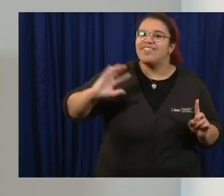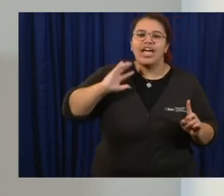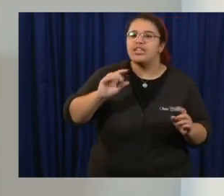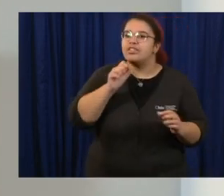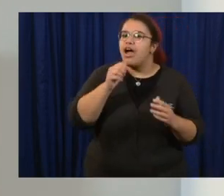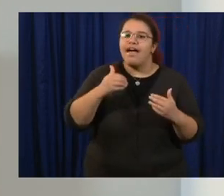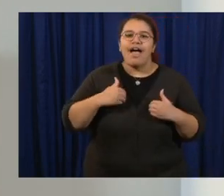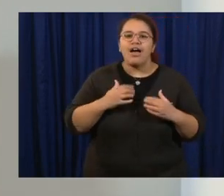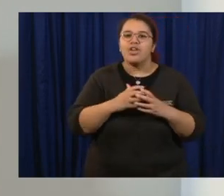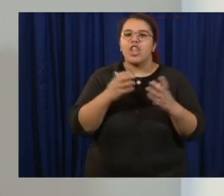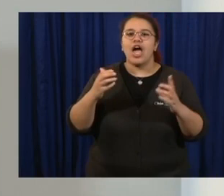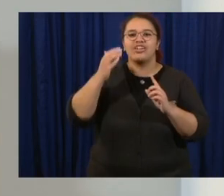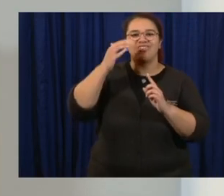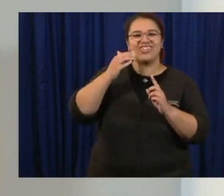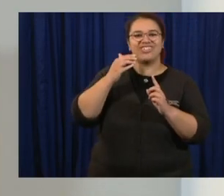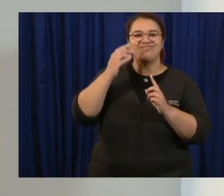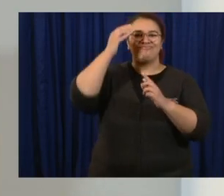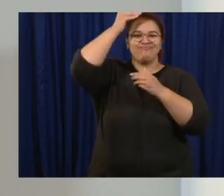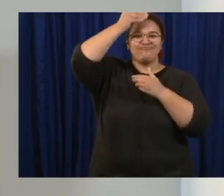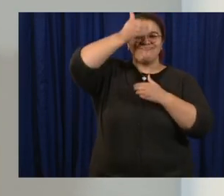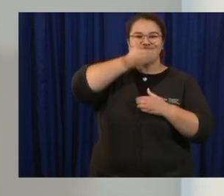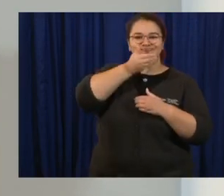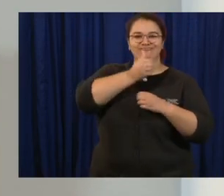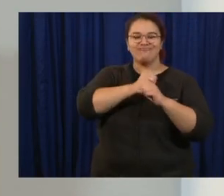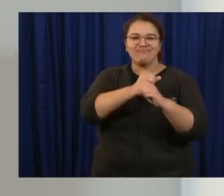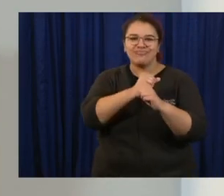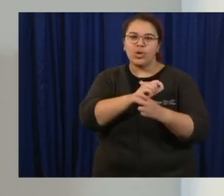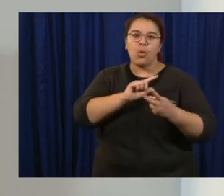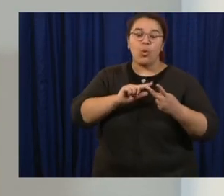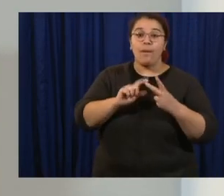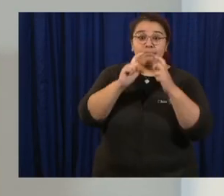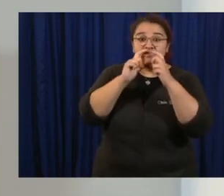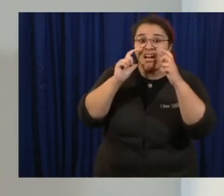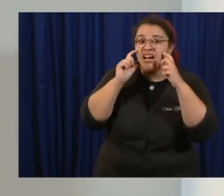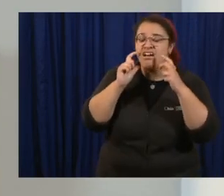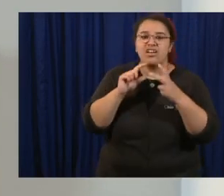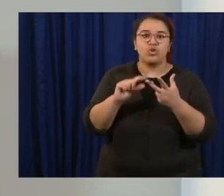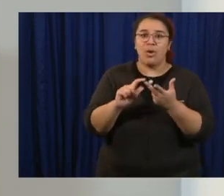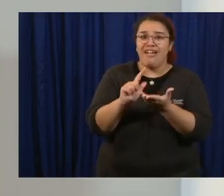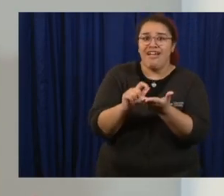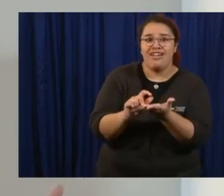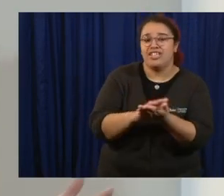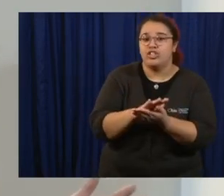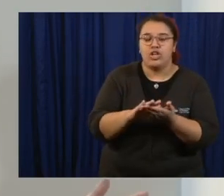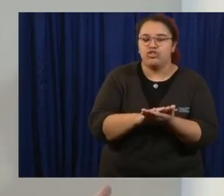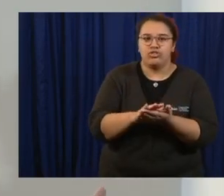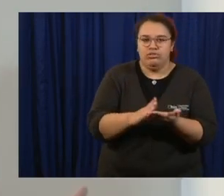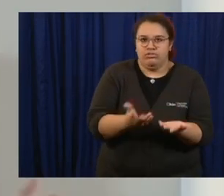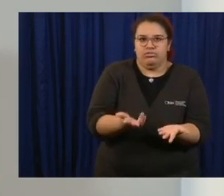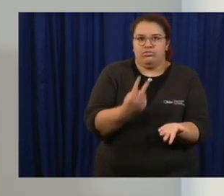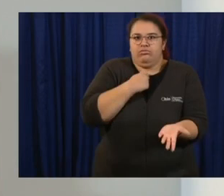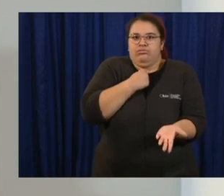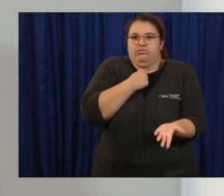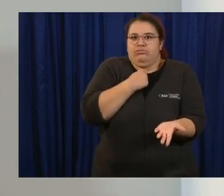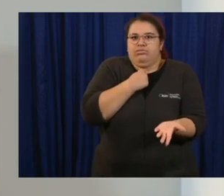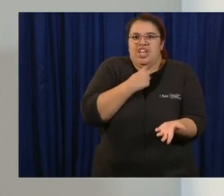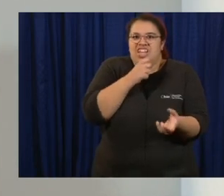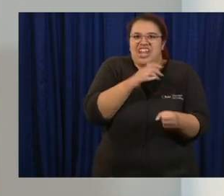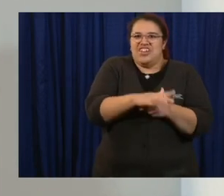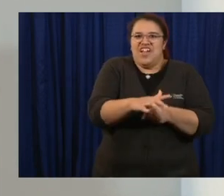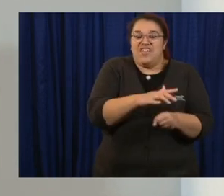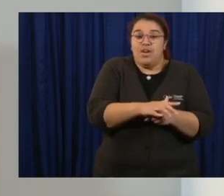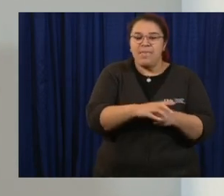an abundance of masks. We didn't have hand sanitizer because we didn't have the capacity to do it. So understand, over the course of a